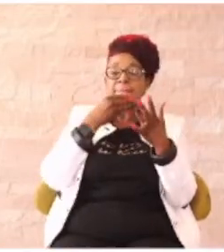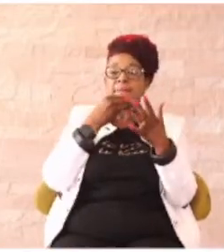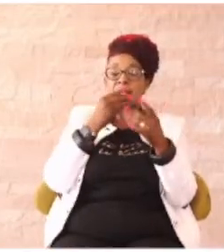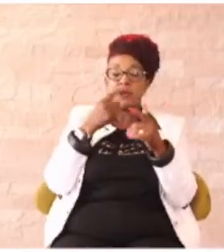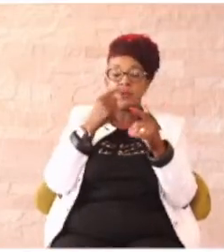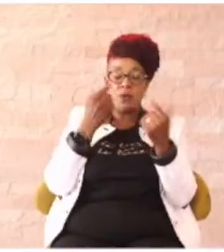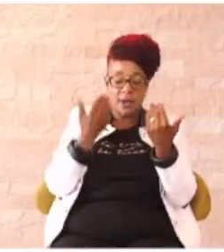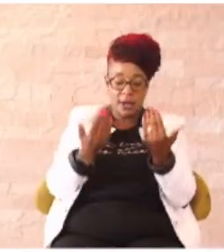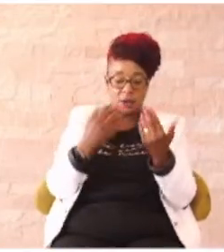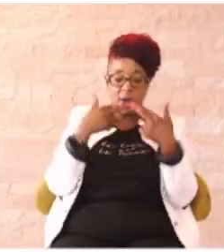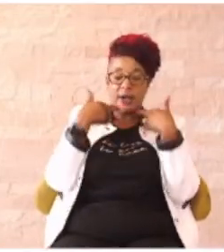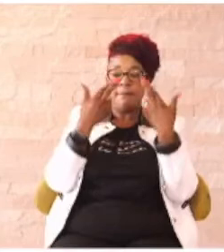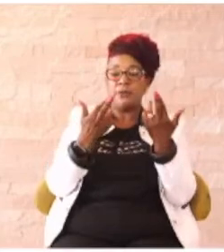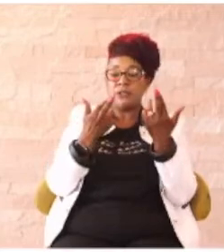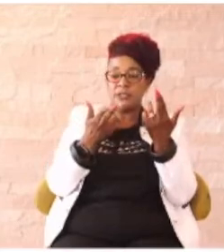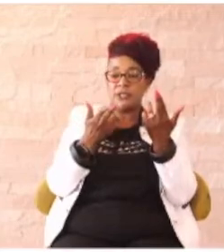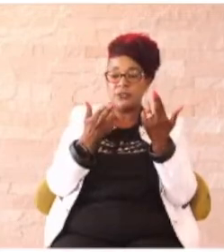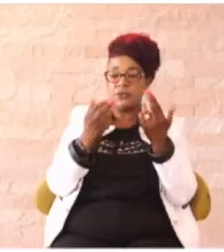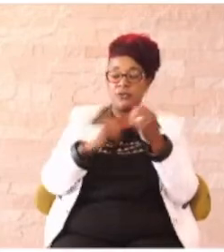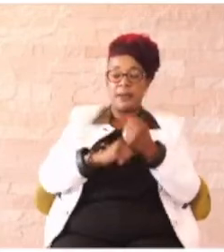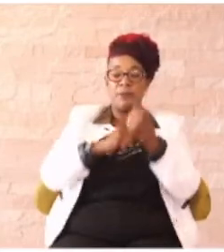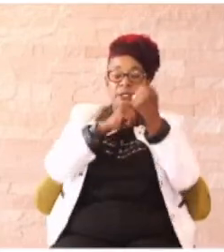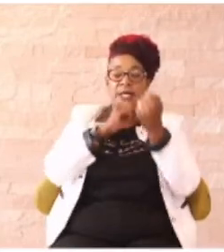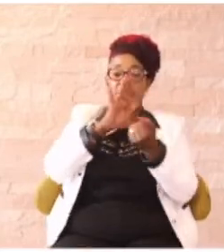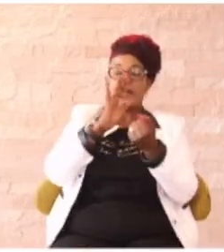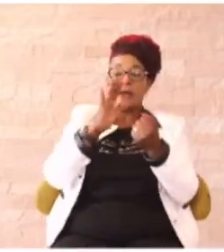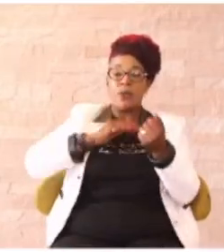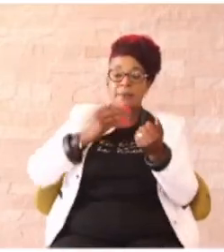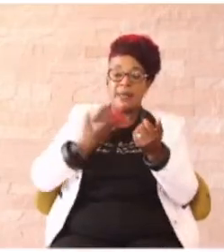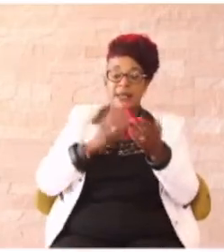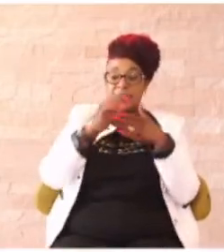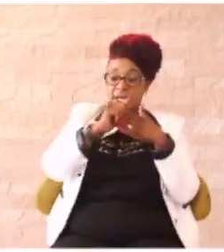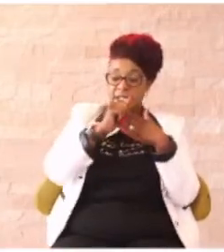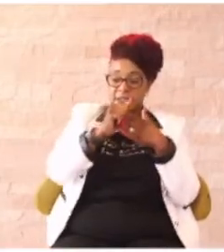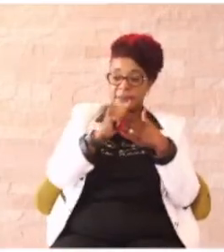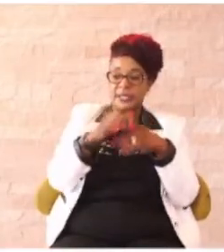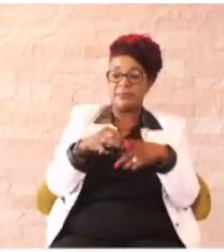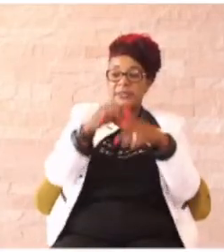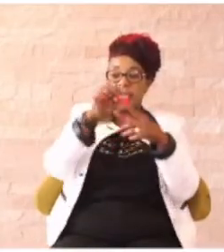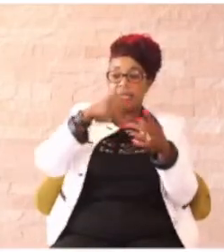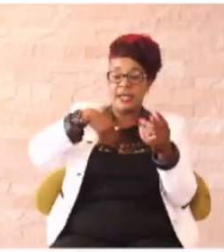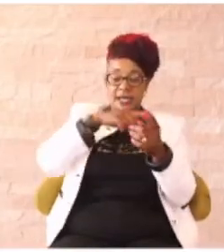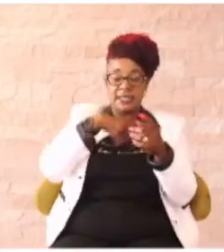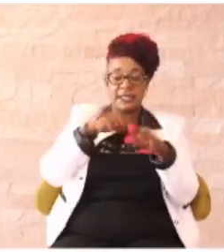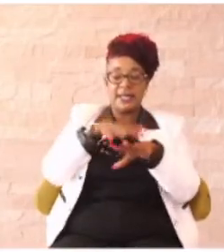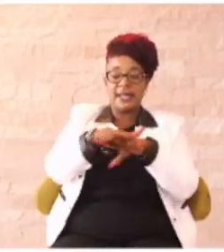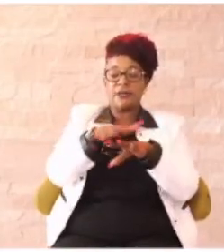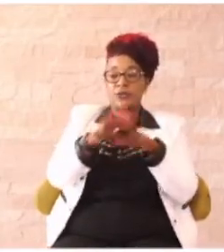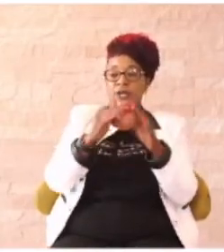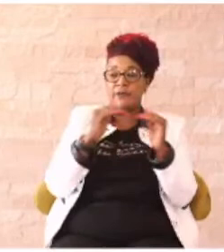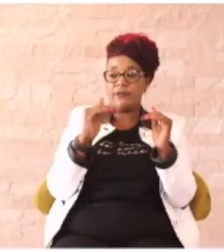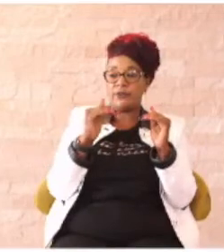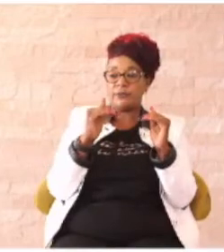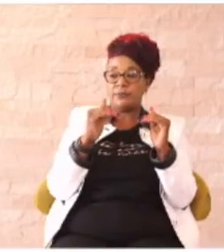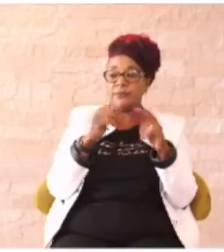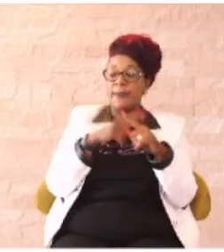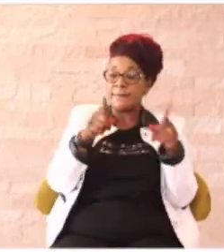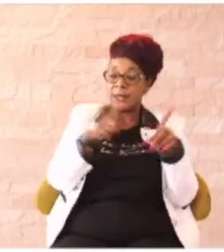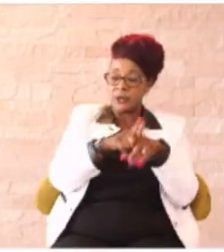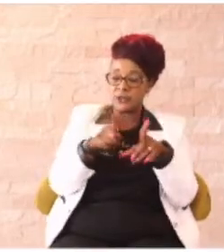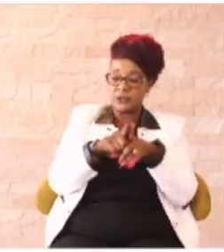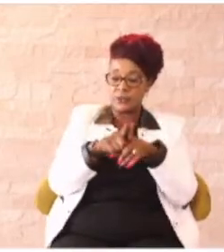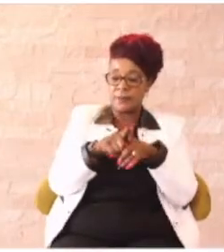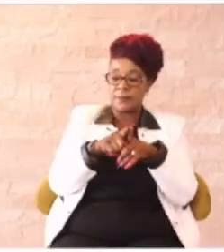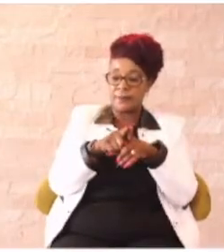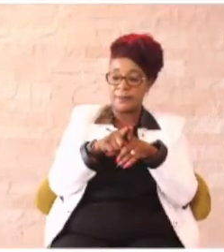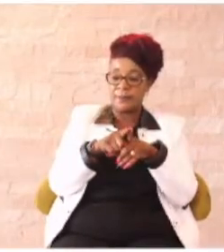reported now, first of all, to supporting their women in leadership, especially at the grassroots levels. But also, we